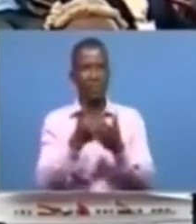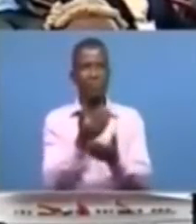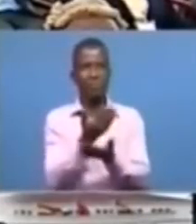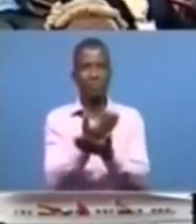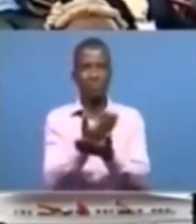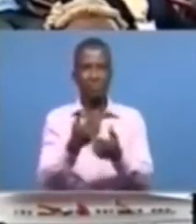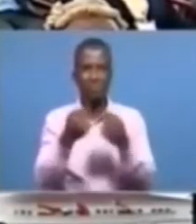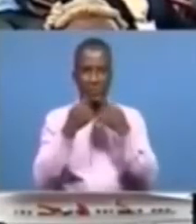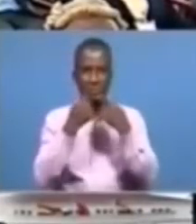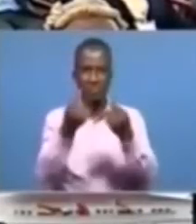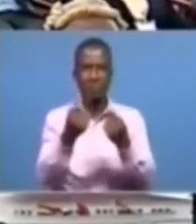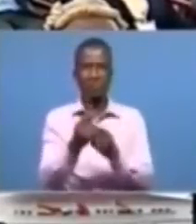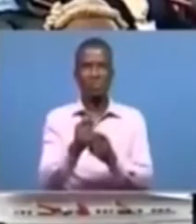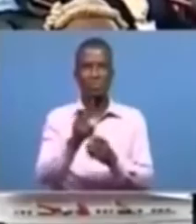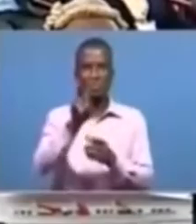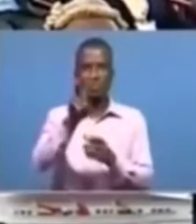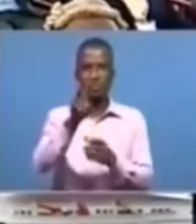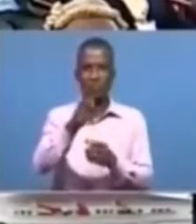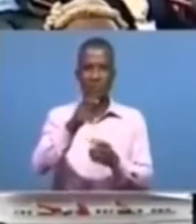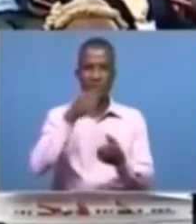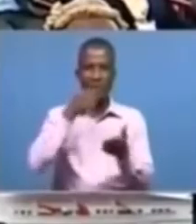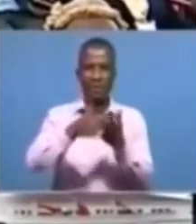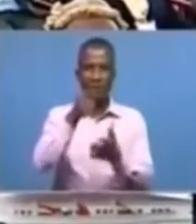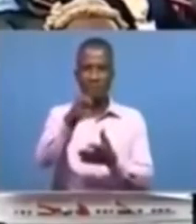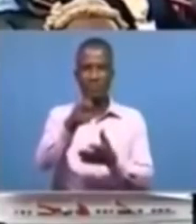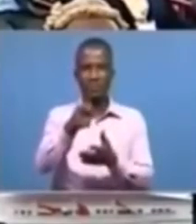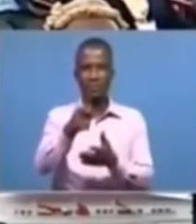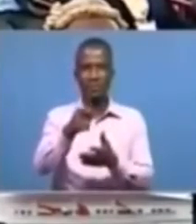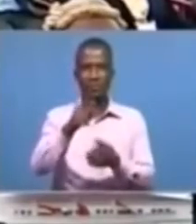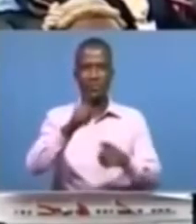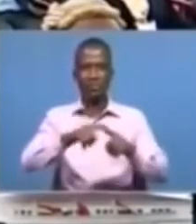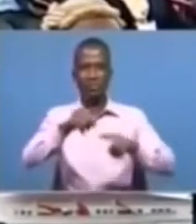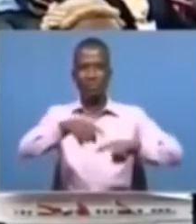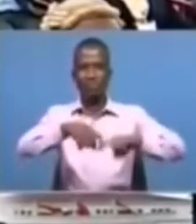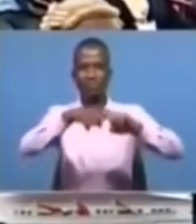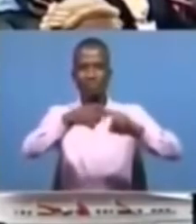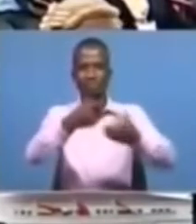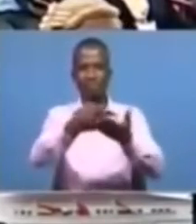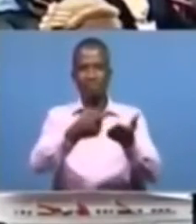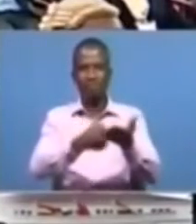the application for stay of proceedings.